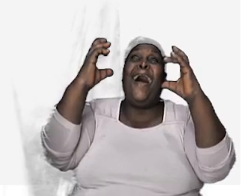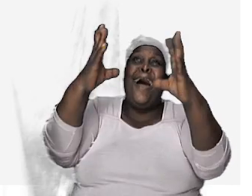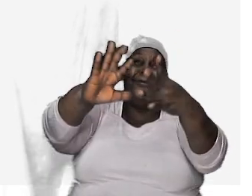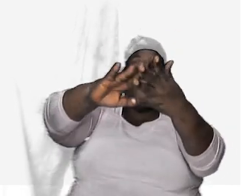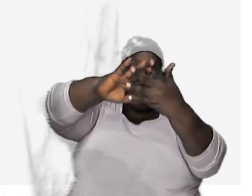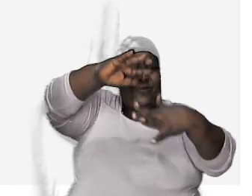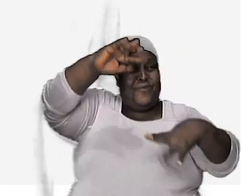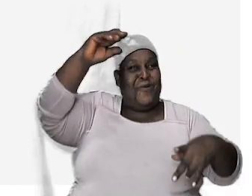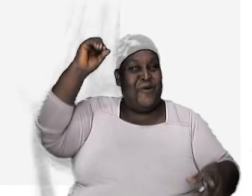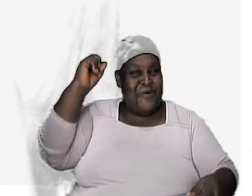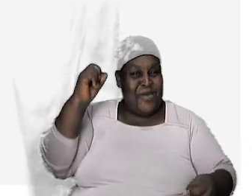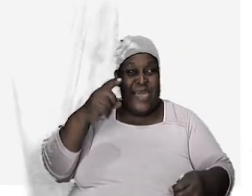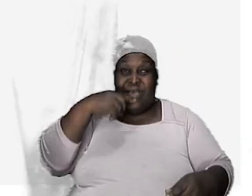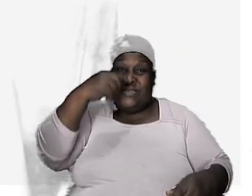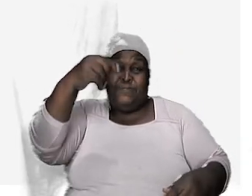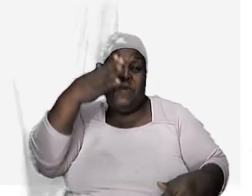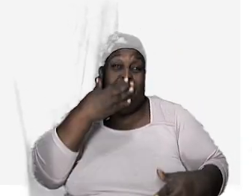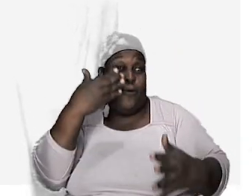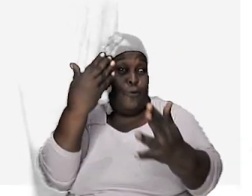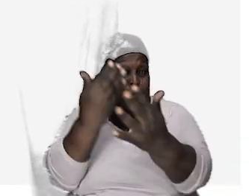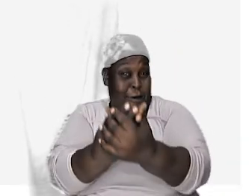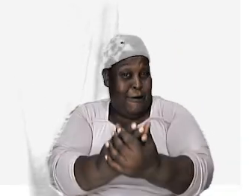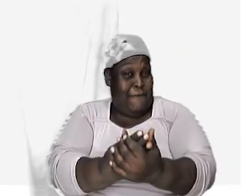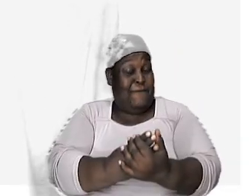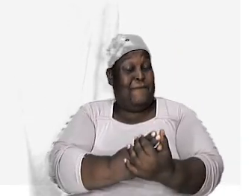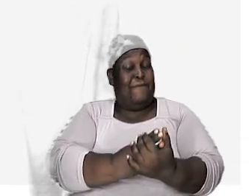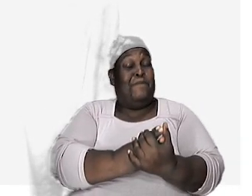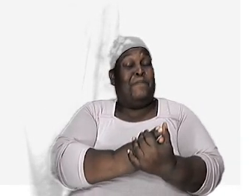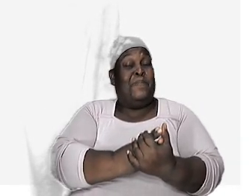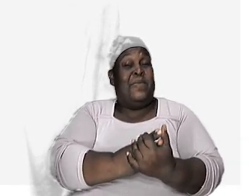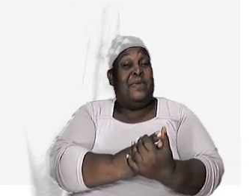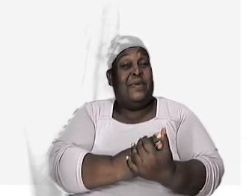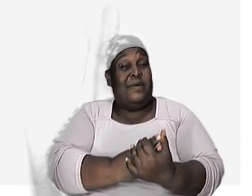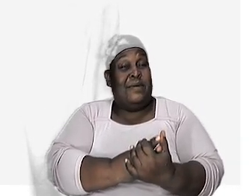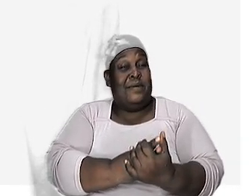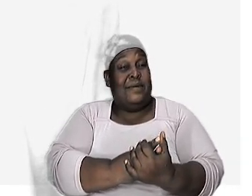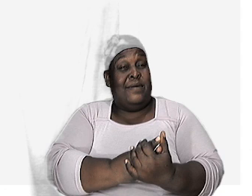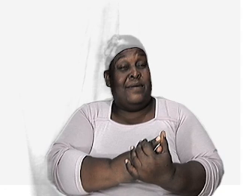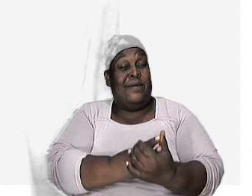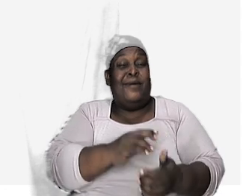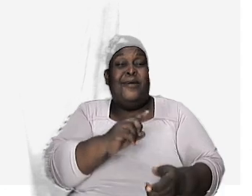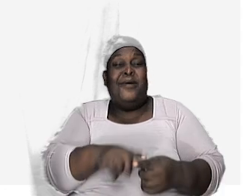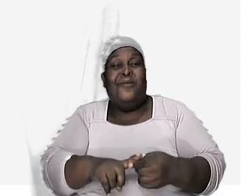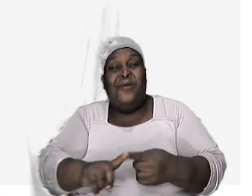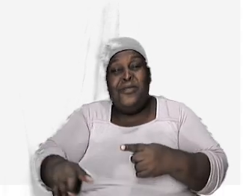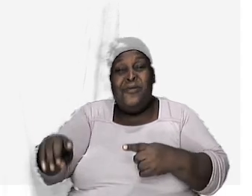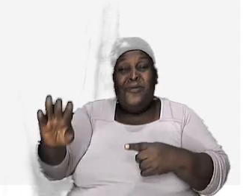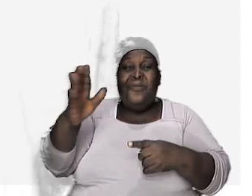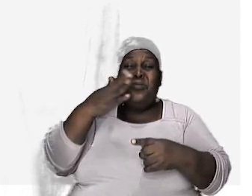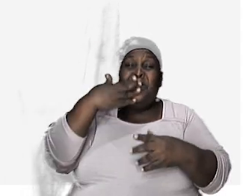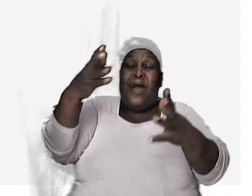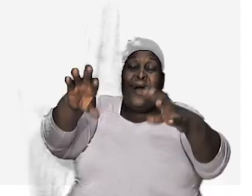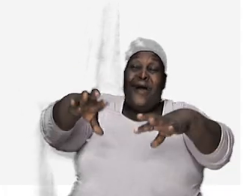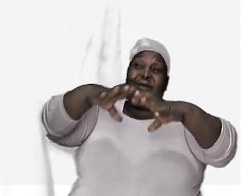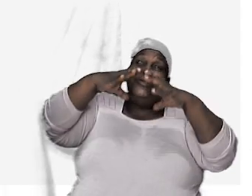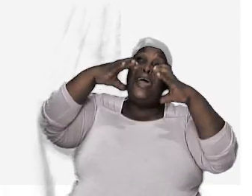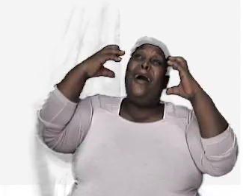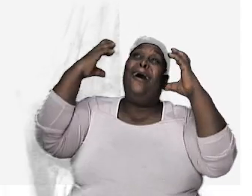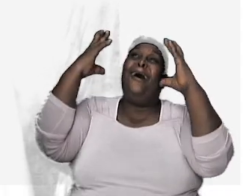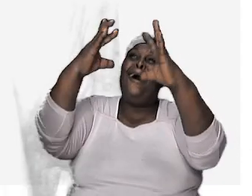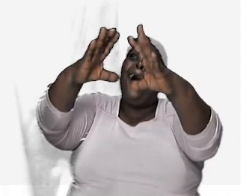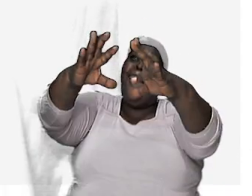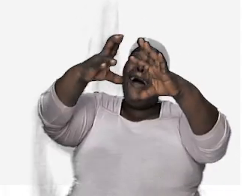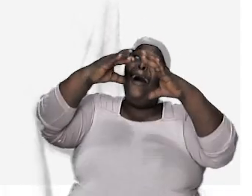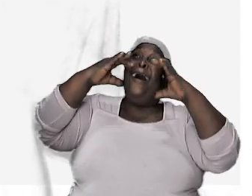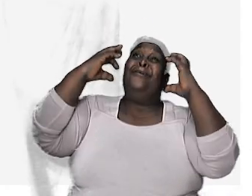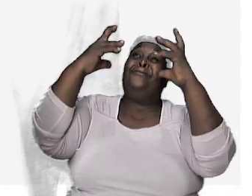glory. It means to triumph. Amen. When you Shabbat God, amen, you are shouting. You're saying,